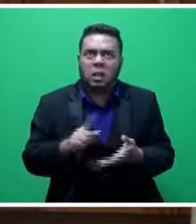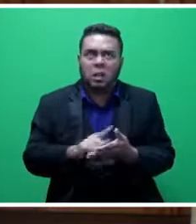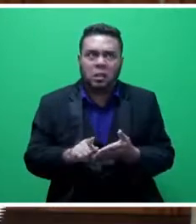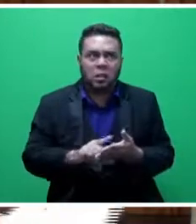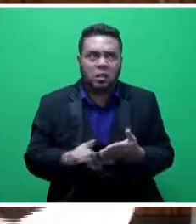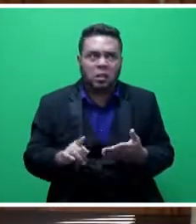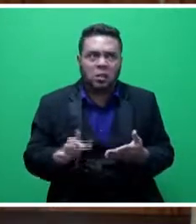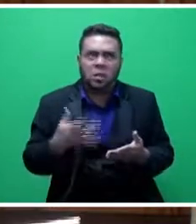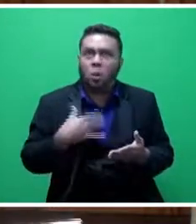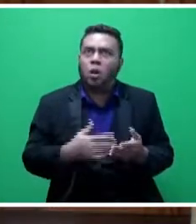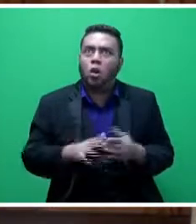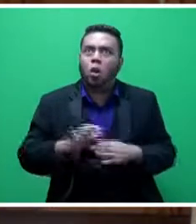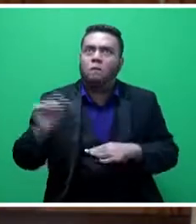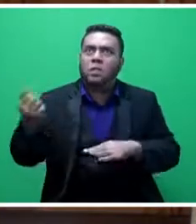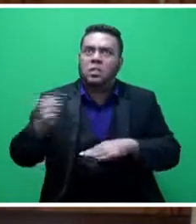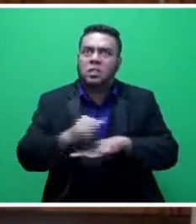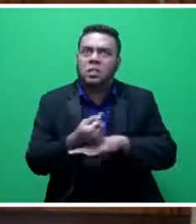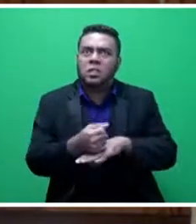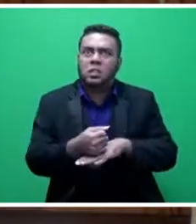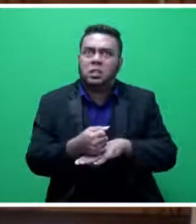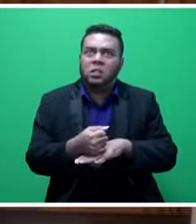want to go overseas for medical treatment.